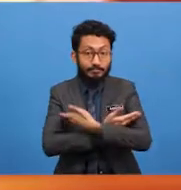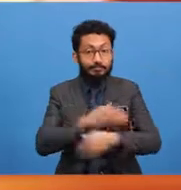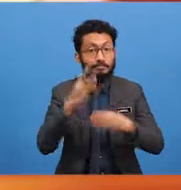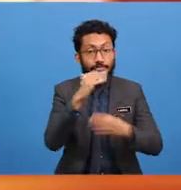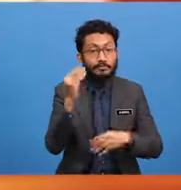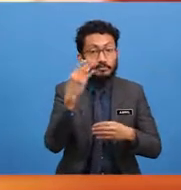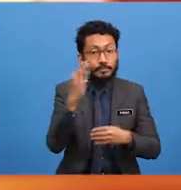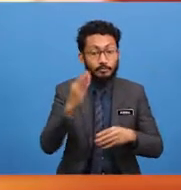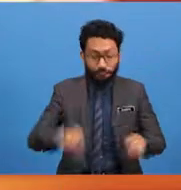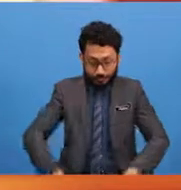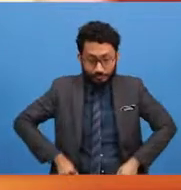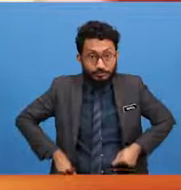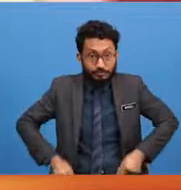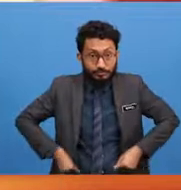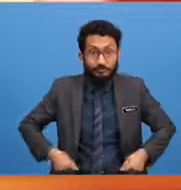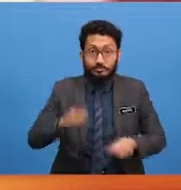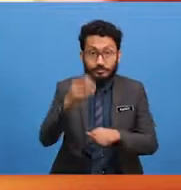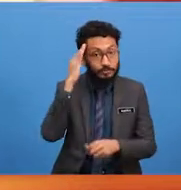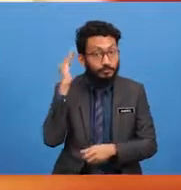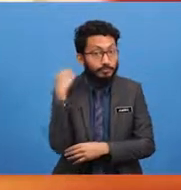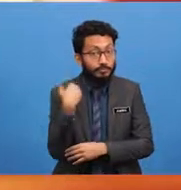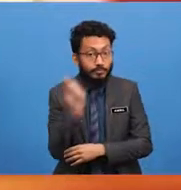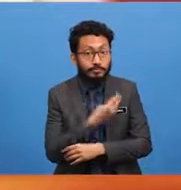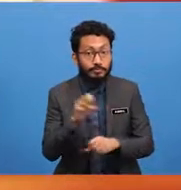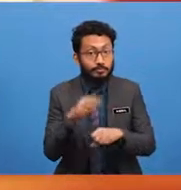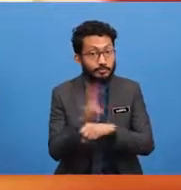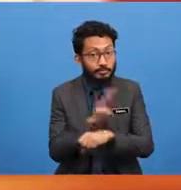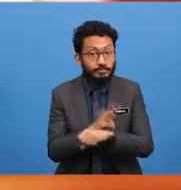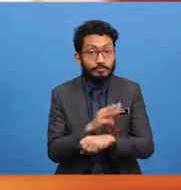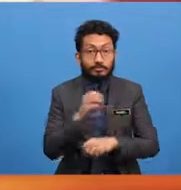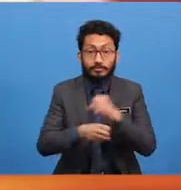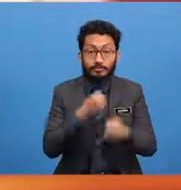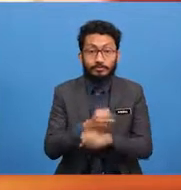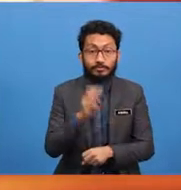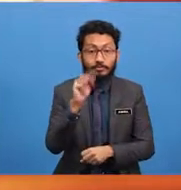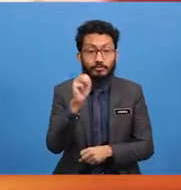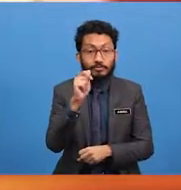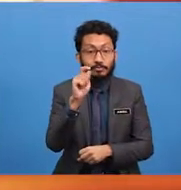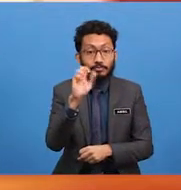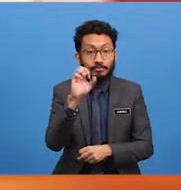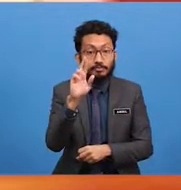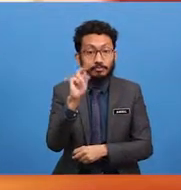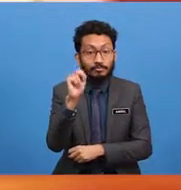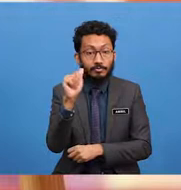Do you know we can also use types of materials to describe our clothes?